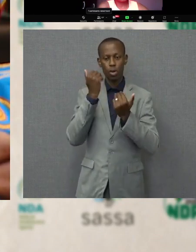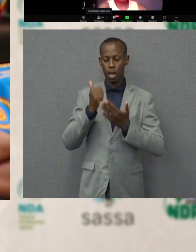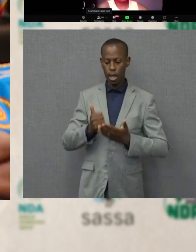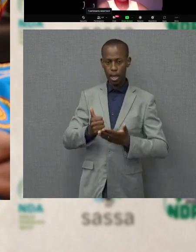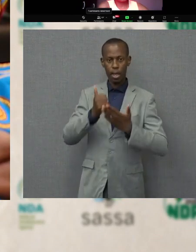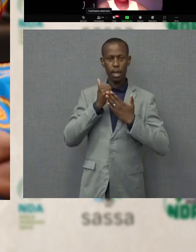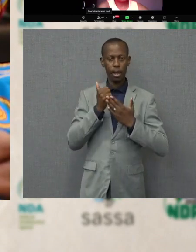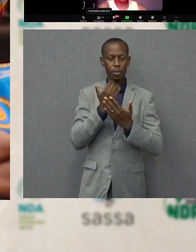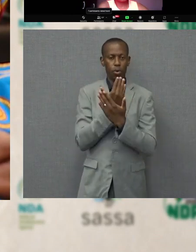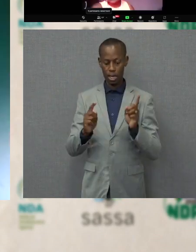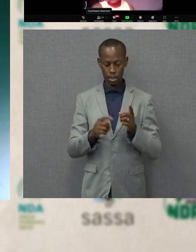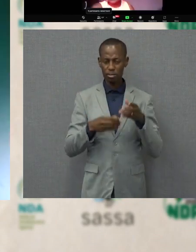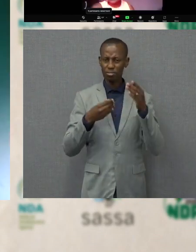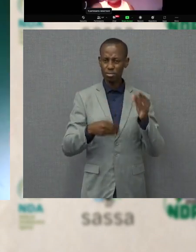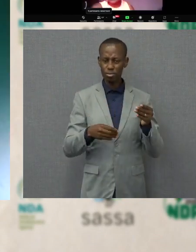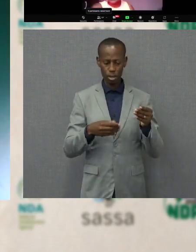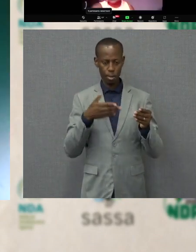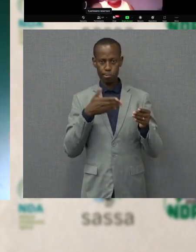crisis now.